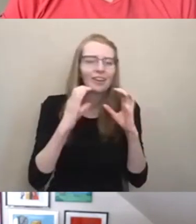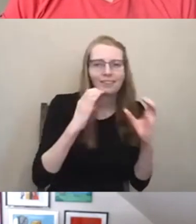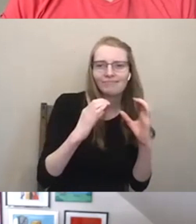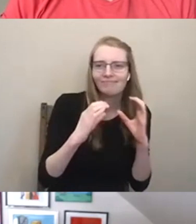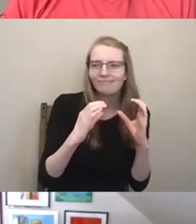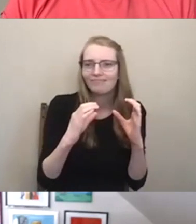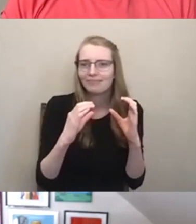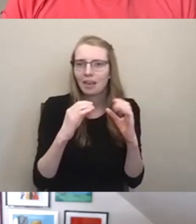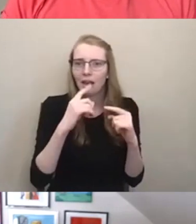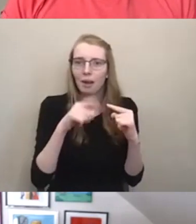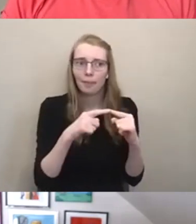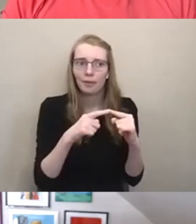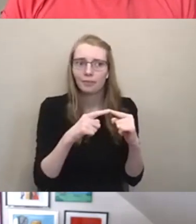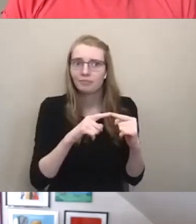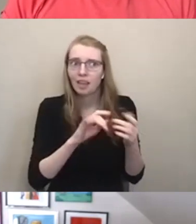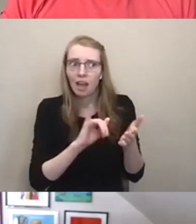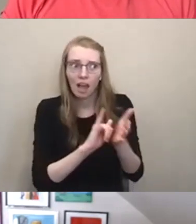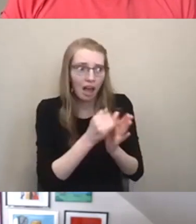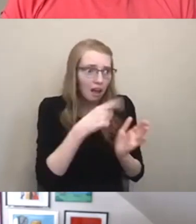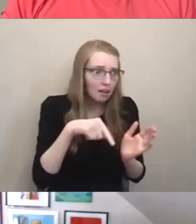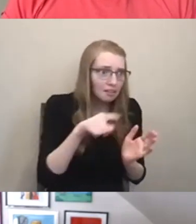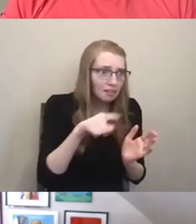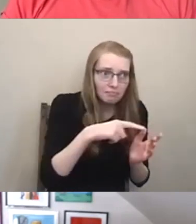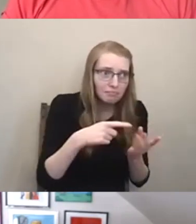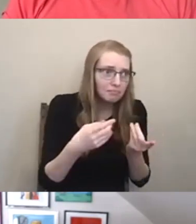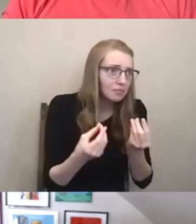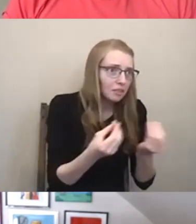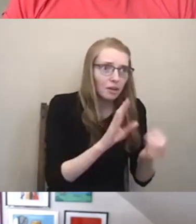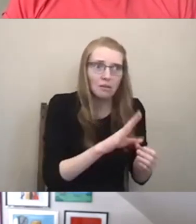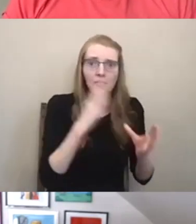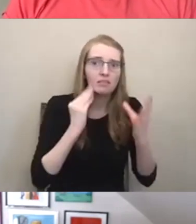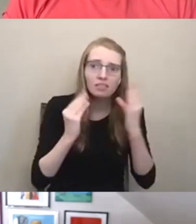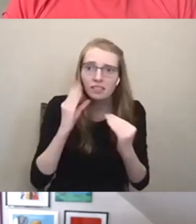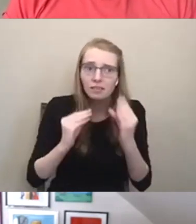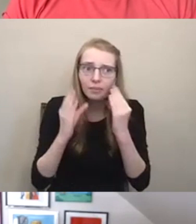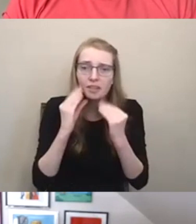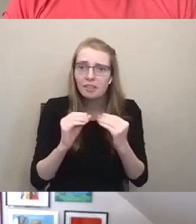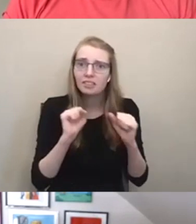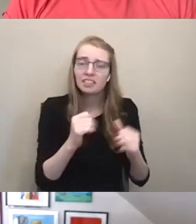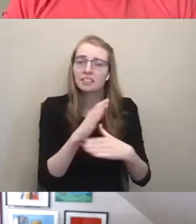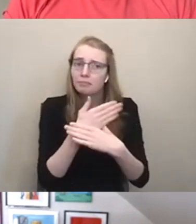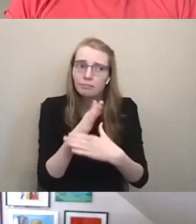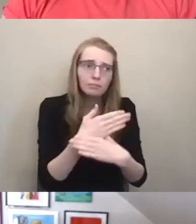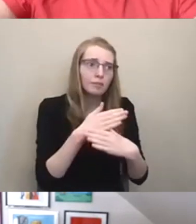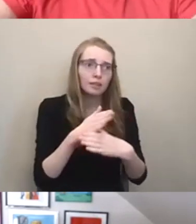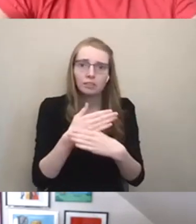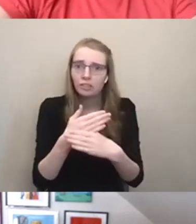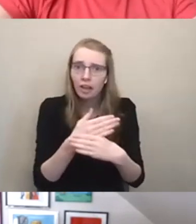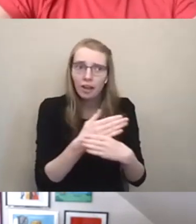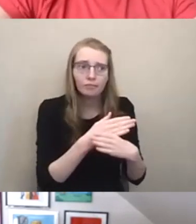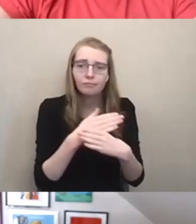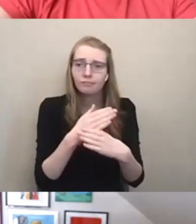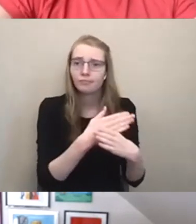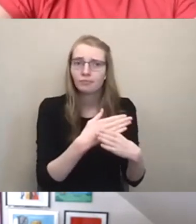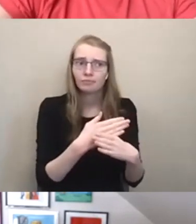about how you're all doing and what your experiences are, to share some of the things you've accomplished and